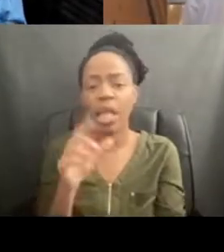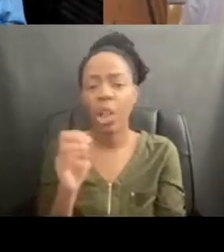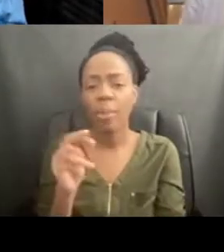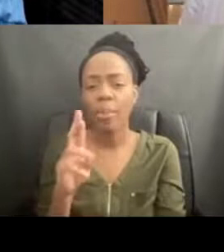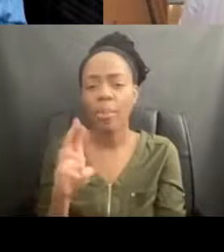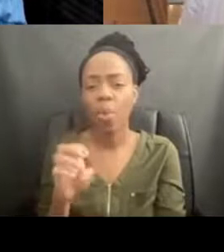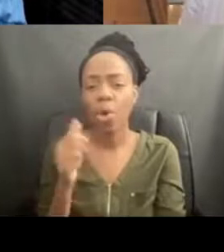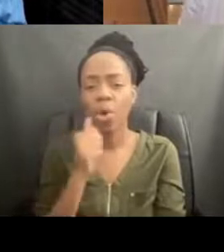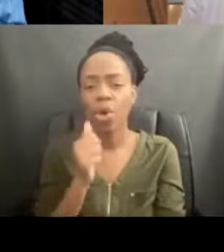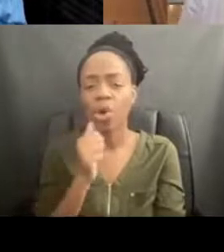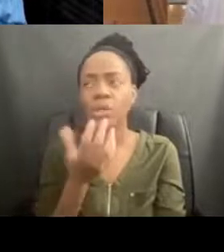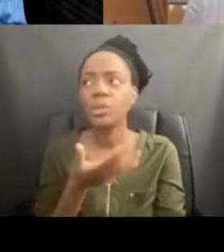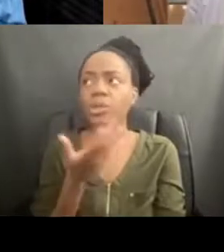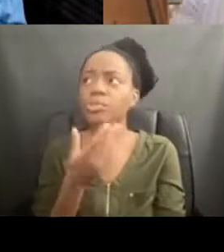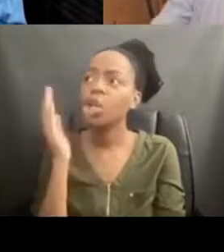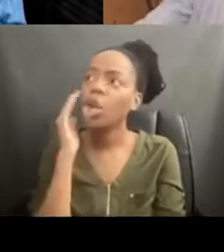what was great